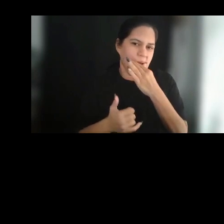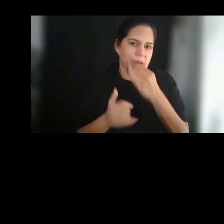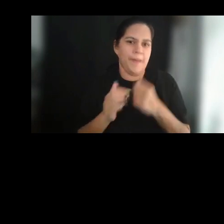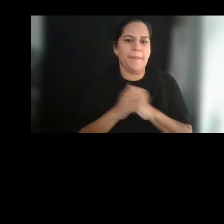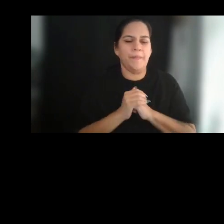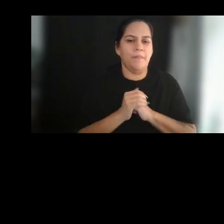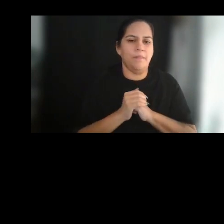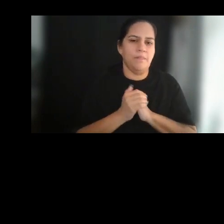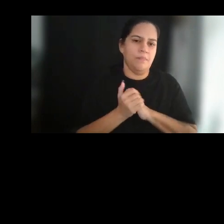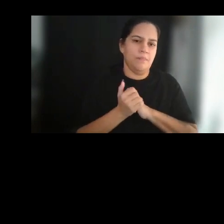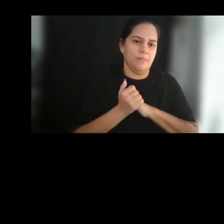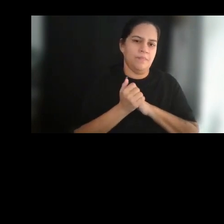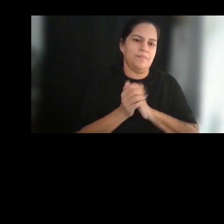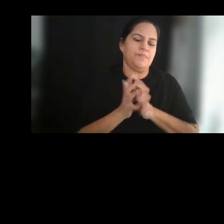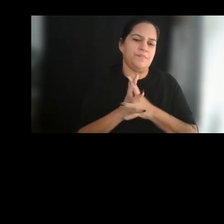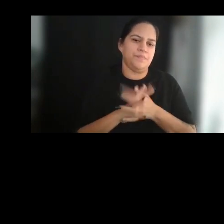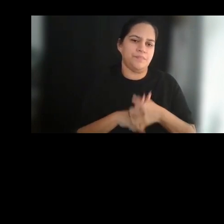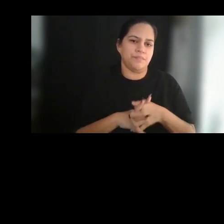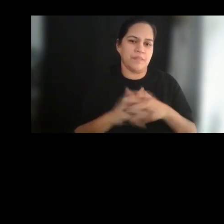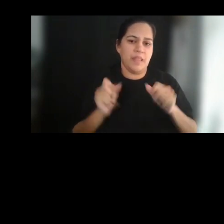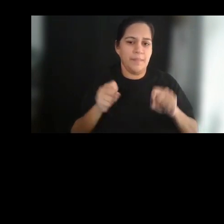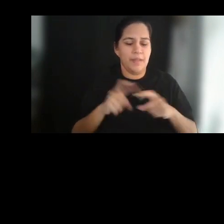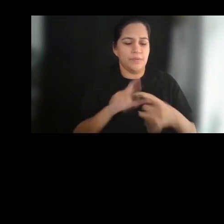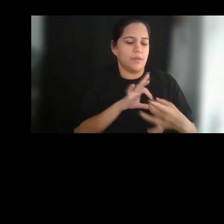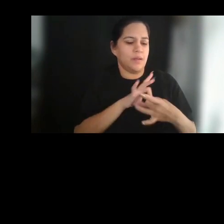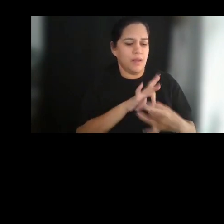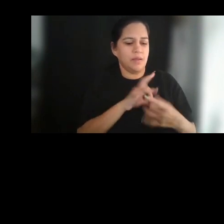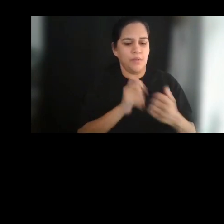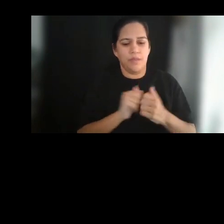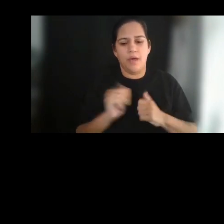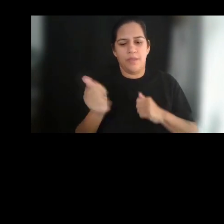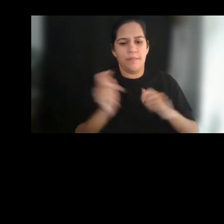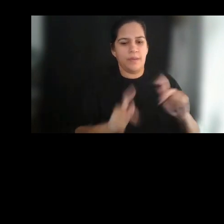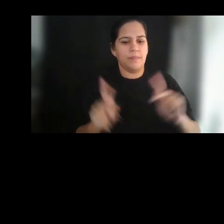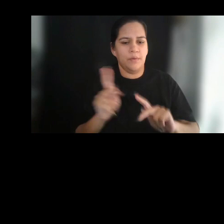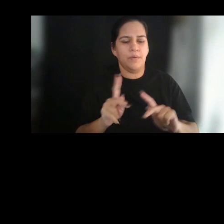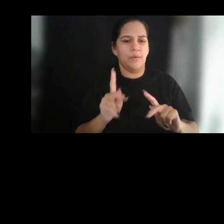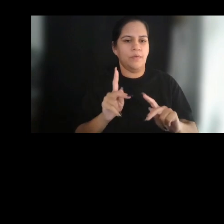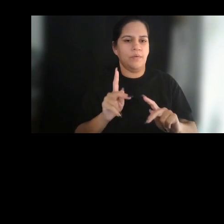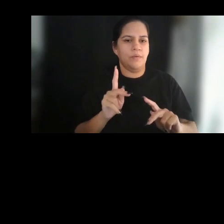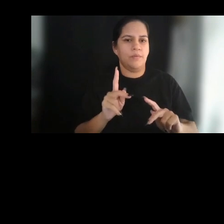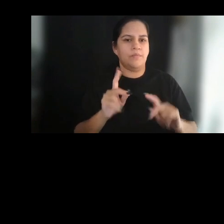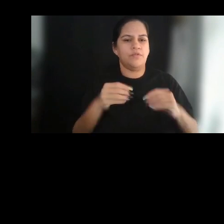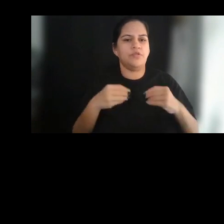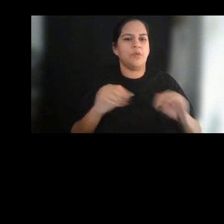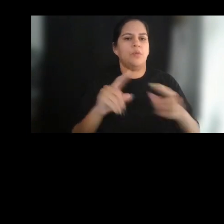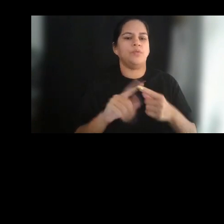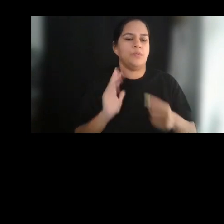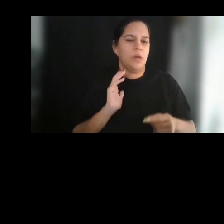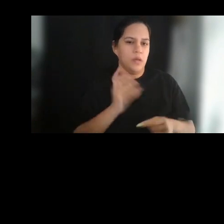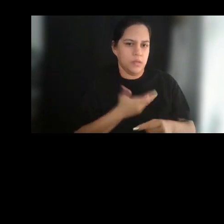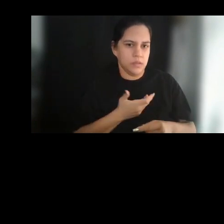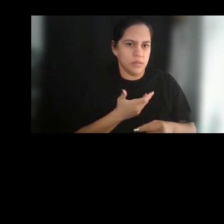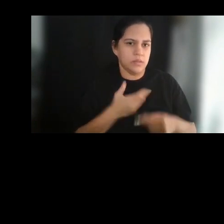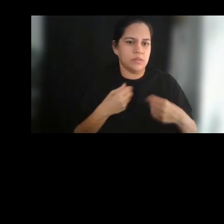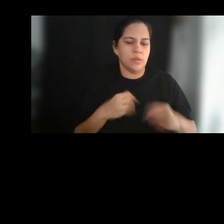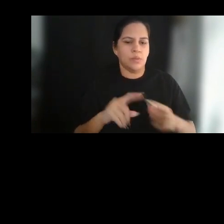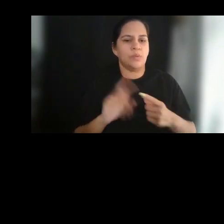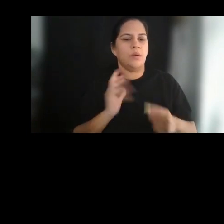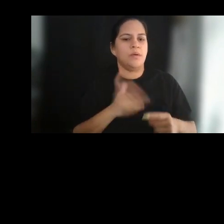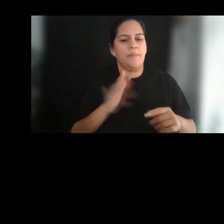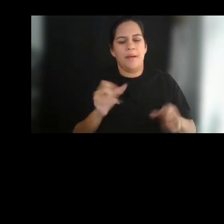The ability to connect with other people was sold to us. It was sold to us by many, many